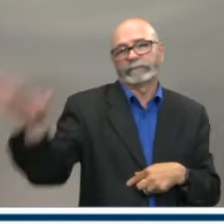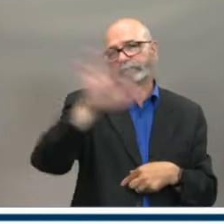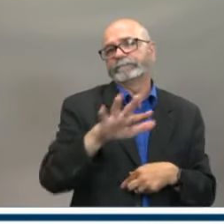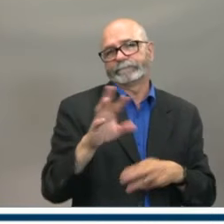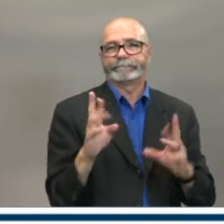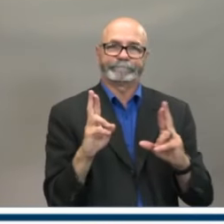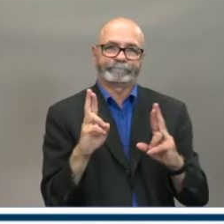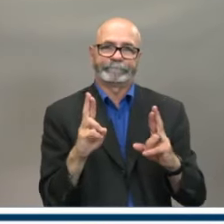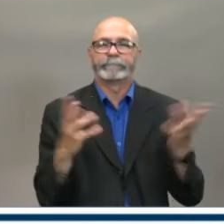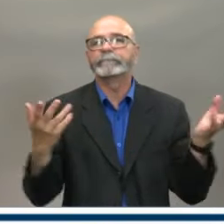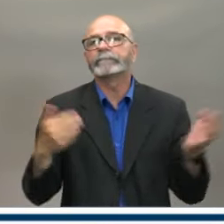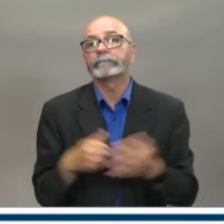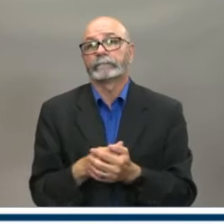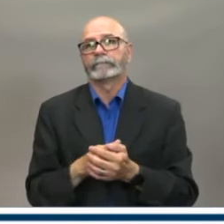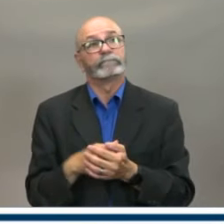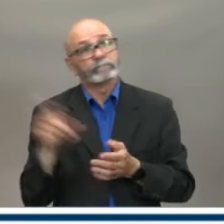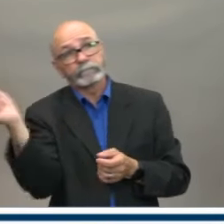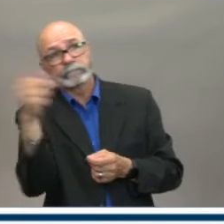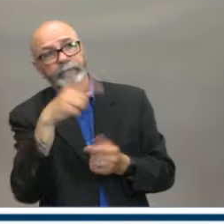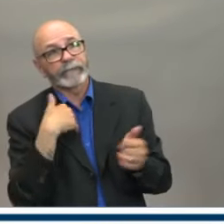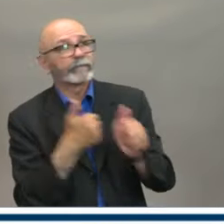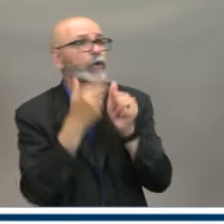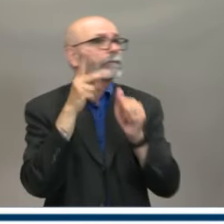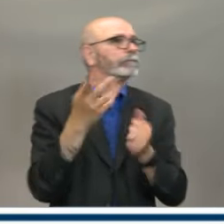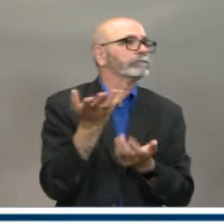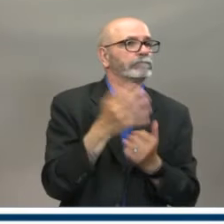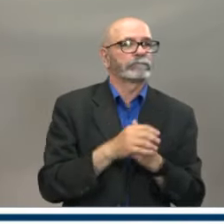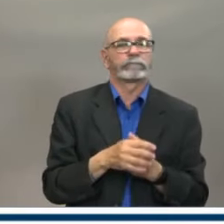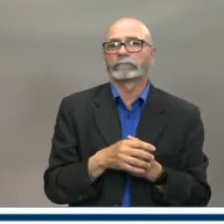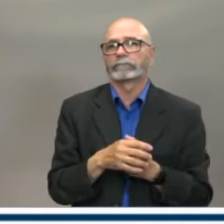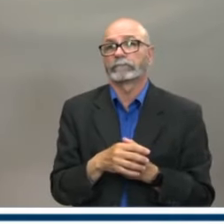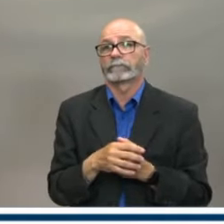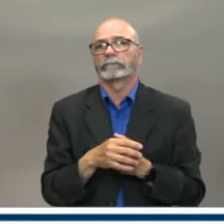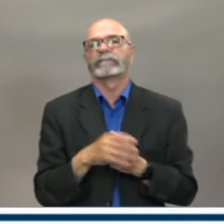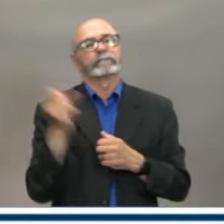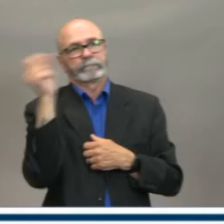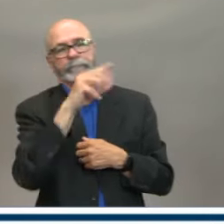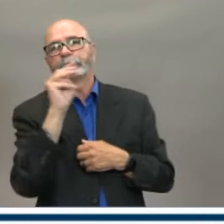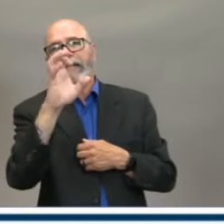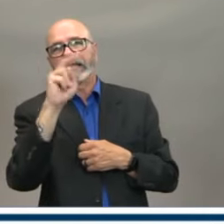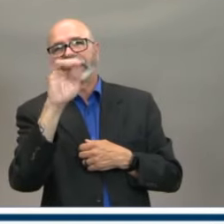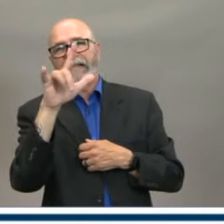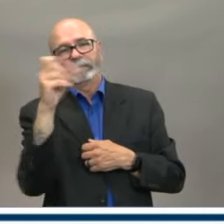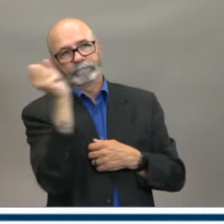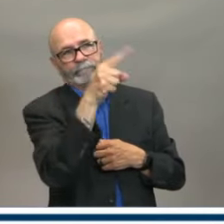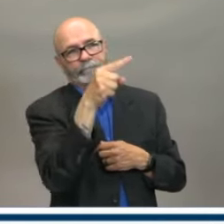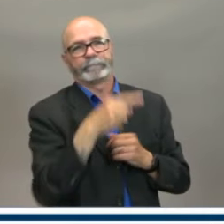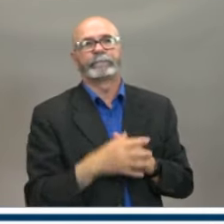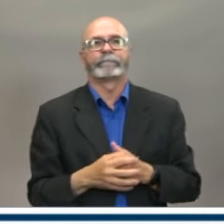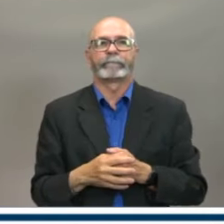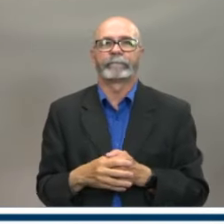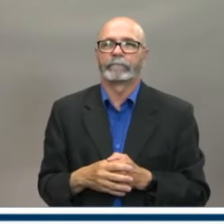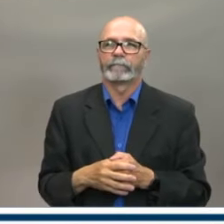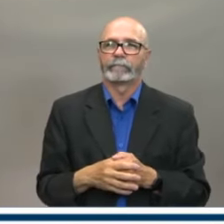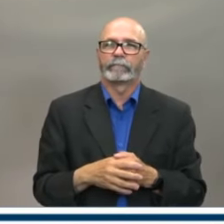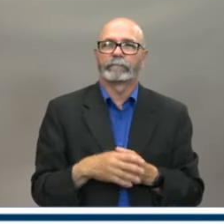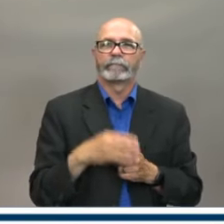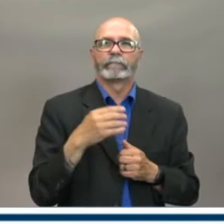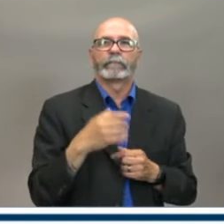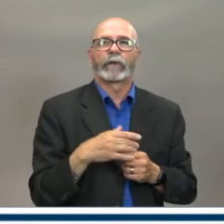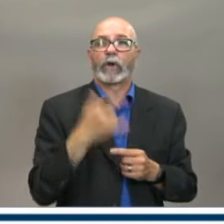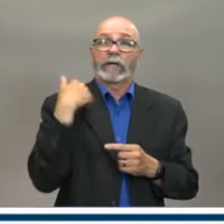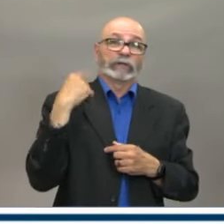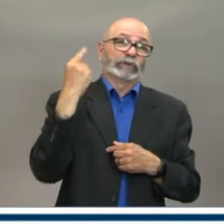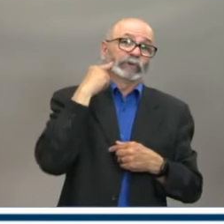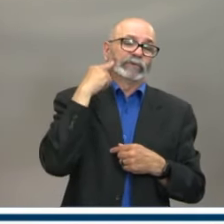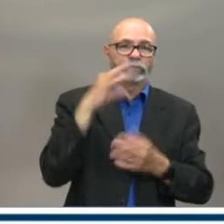follow-up? Yes, I do. Thank you. My follow-up is for the Premier. Premier, this morning I heard Dr. Strang tell my colleagues at